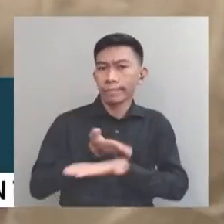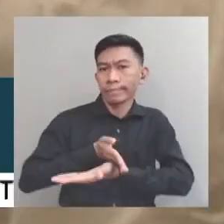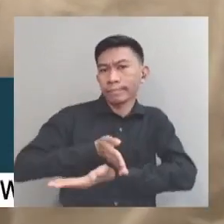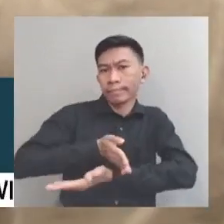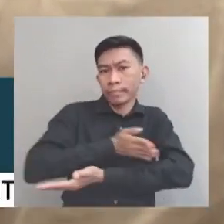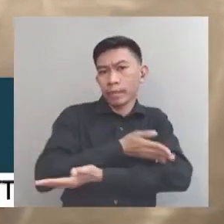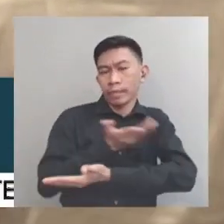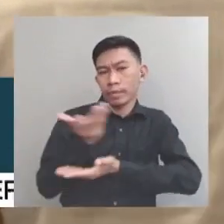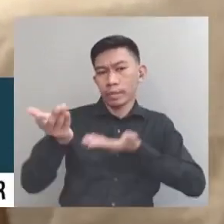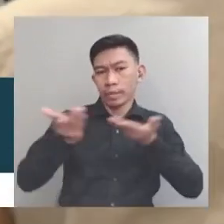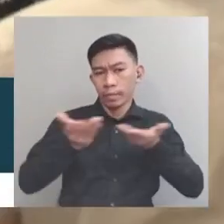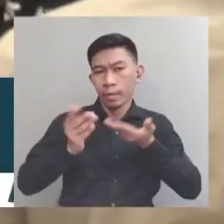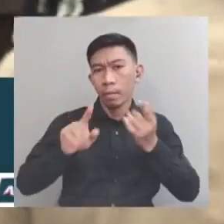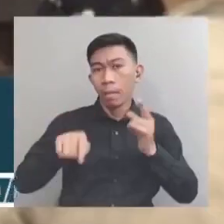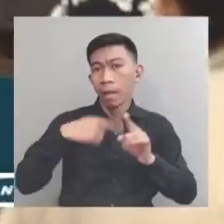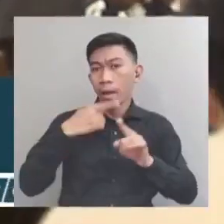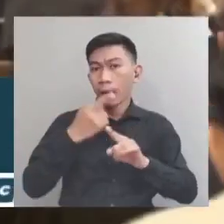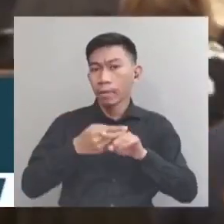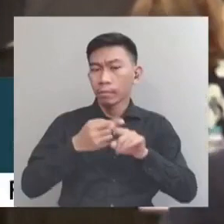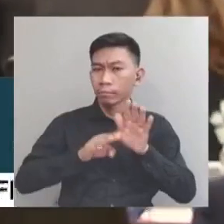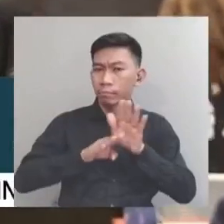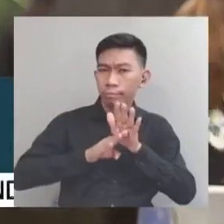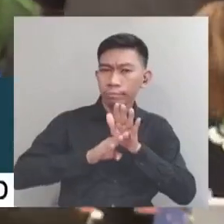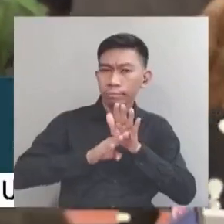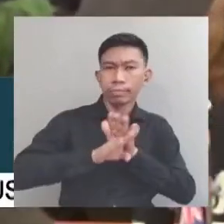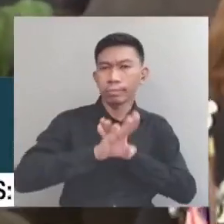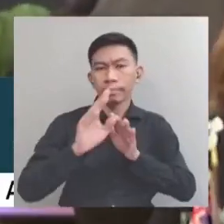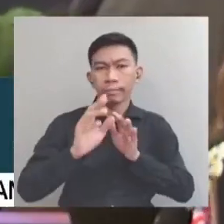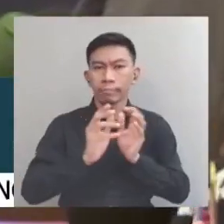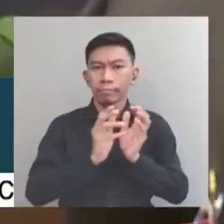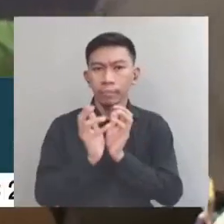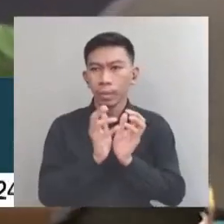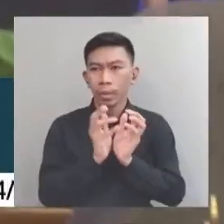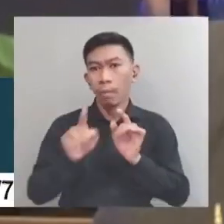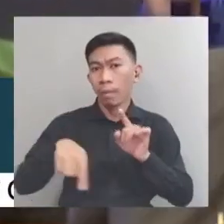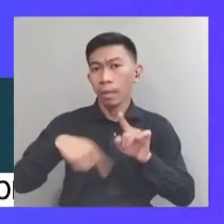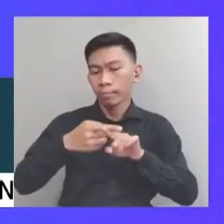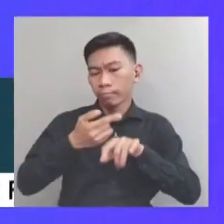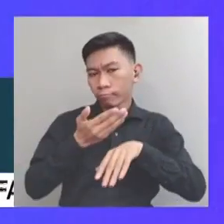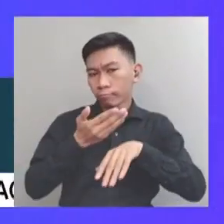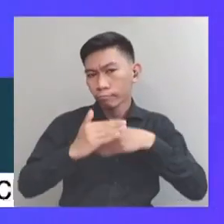progressive and sustainable society. Let's listen to a portion of that statement.